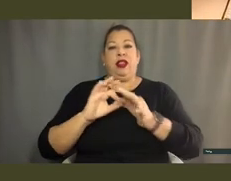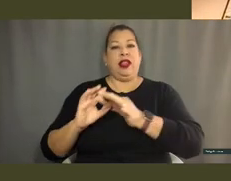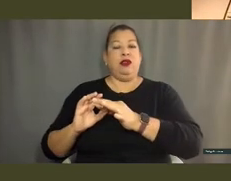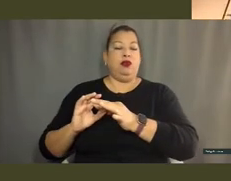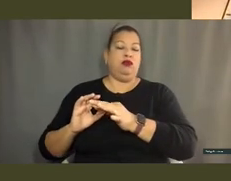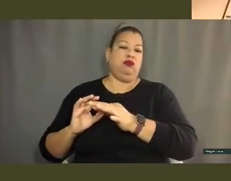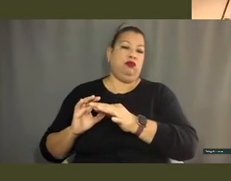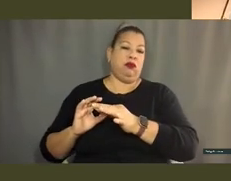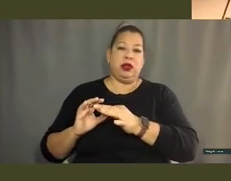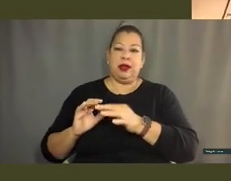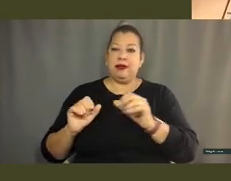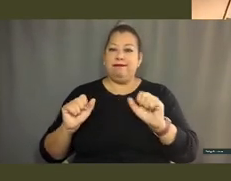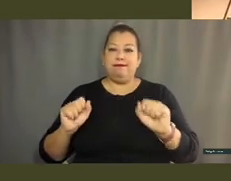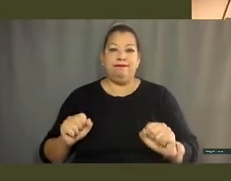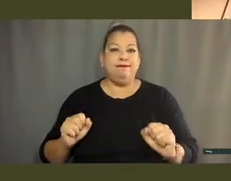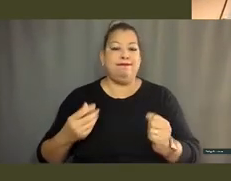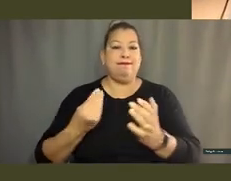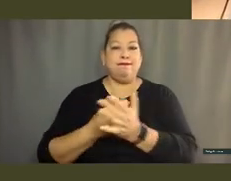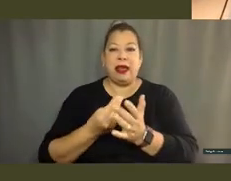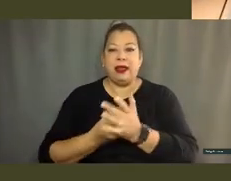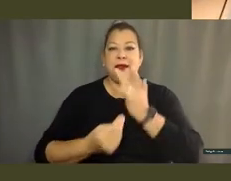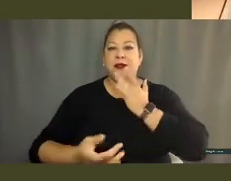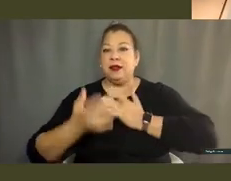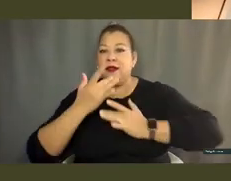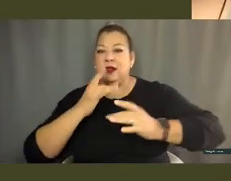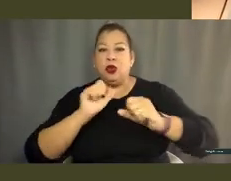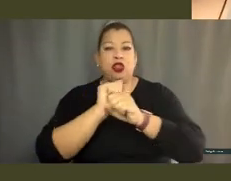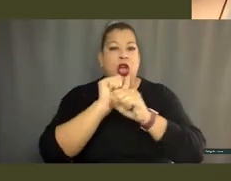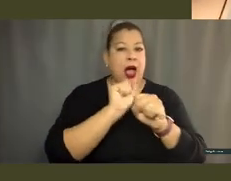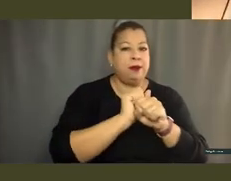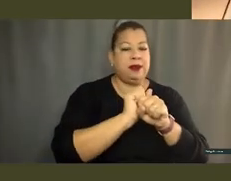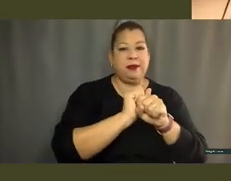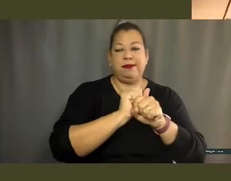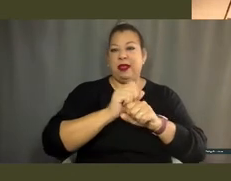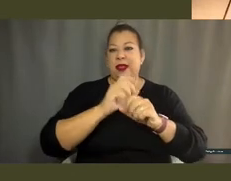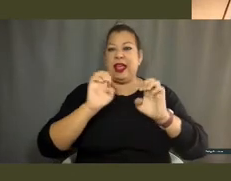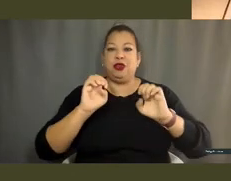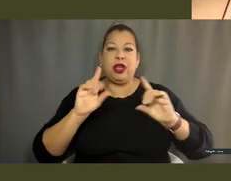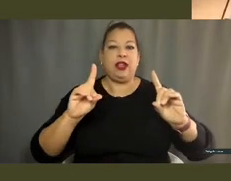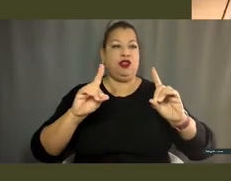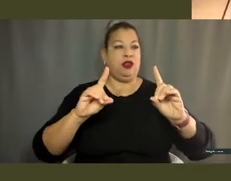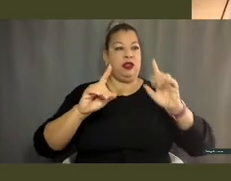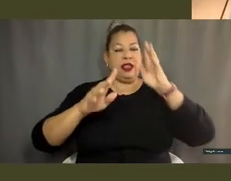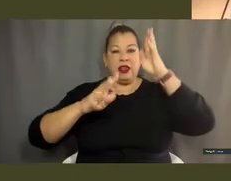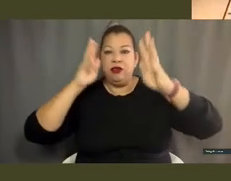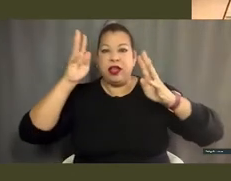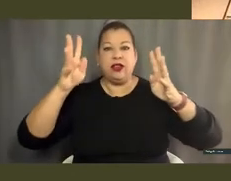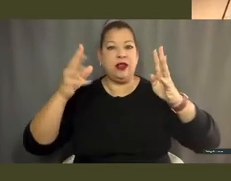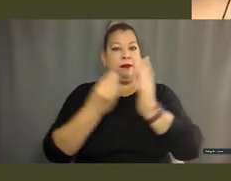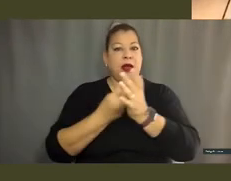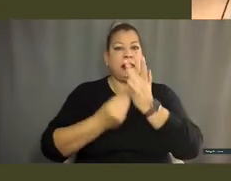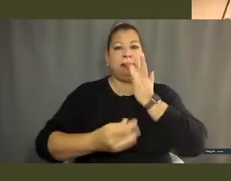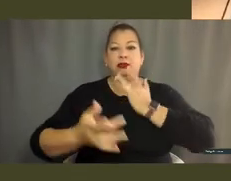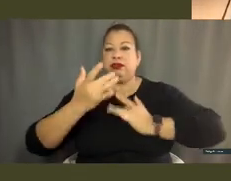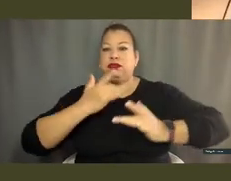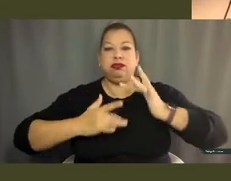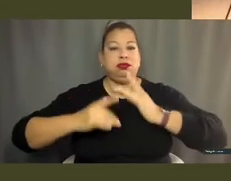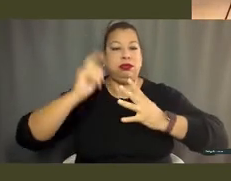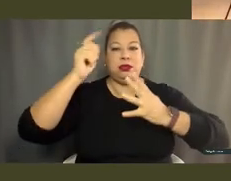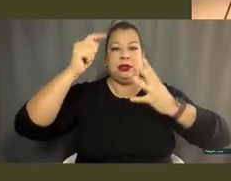inability to finance jobs, education, innovation, opening